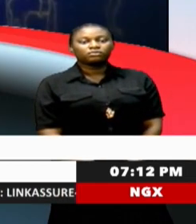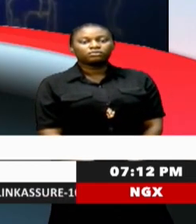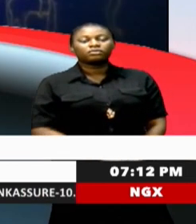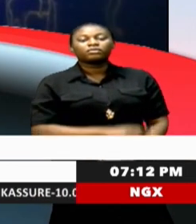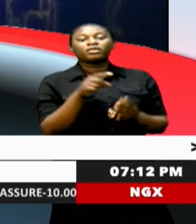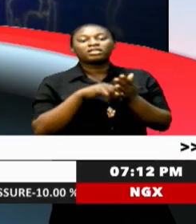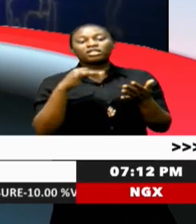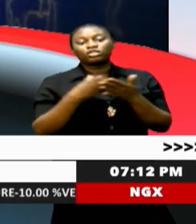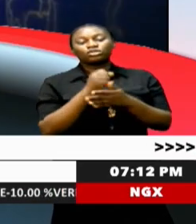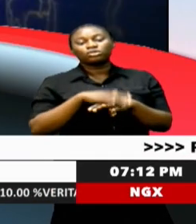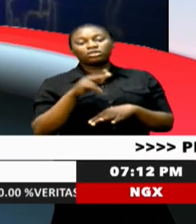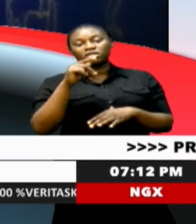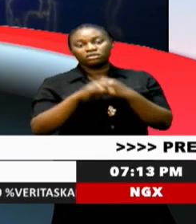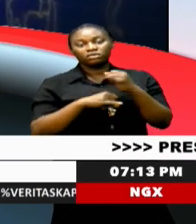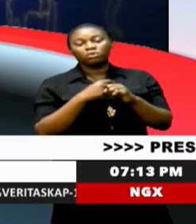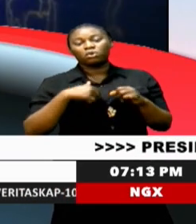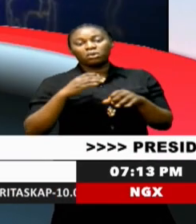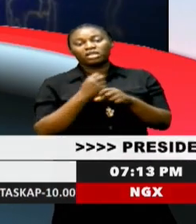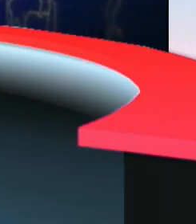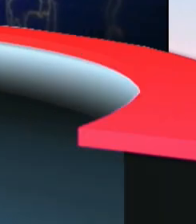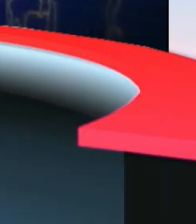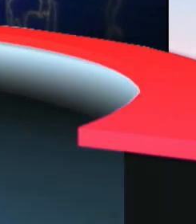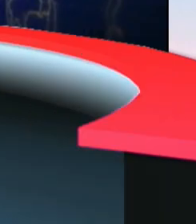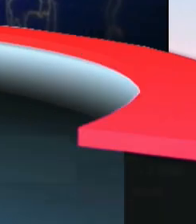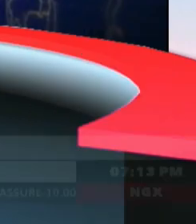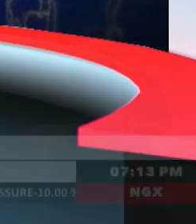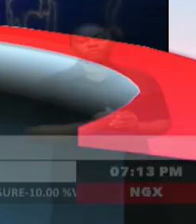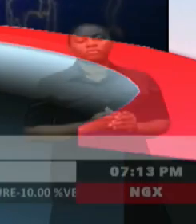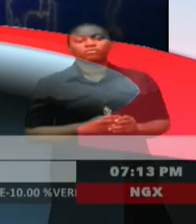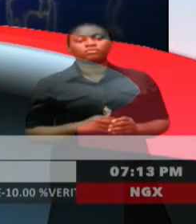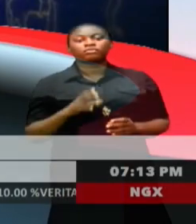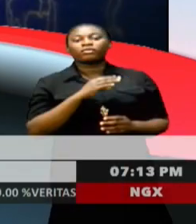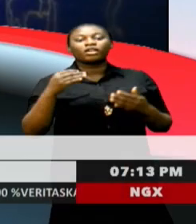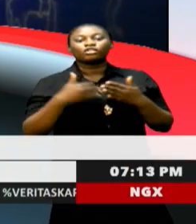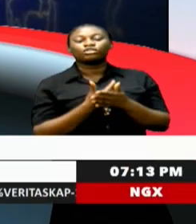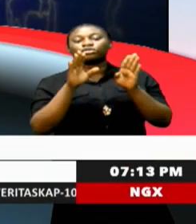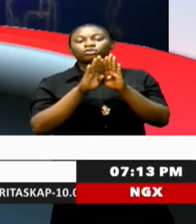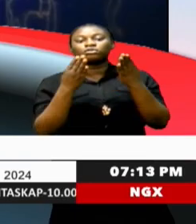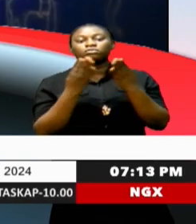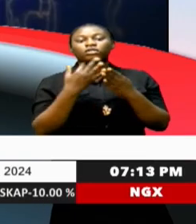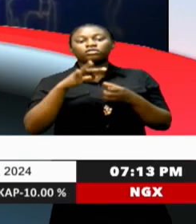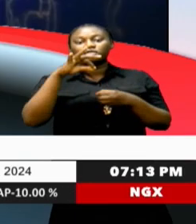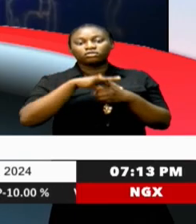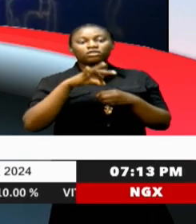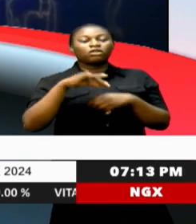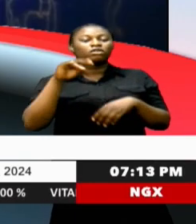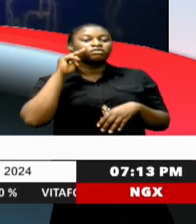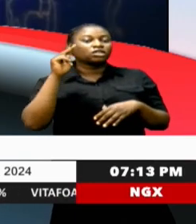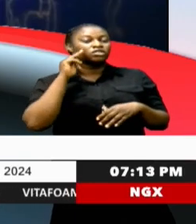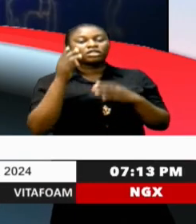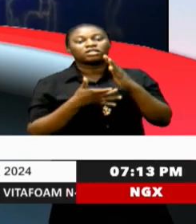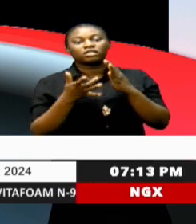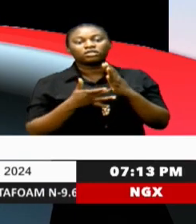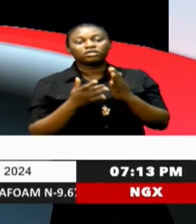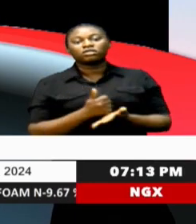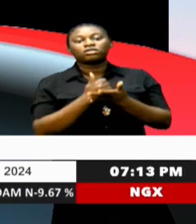This is news on NTA International. We take a break. A new batch of volunteers of the Nigerian Technical Aid Corps